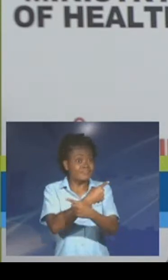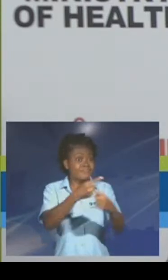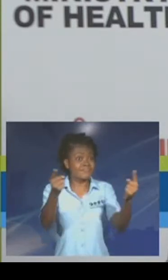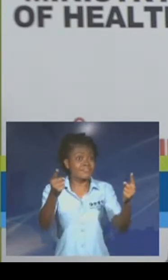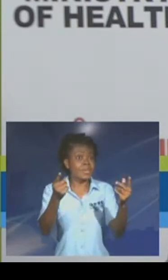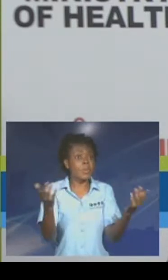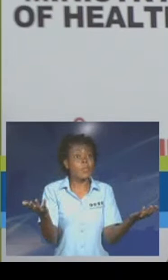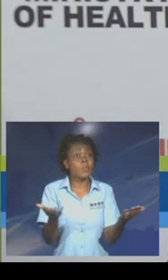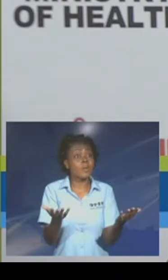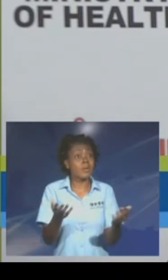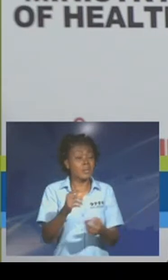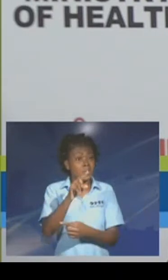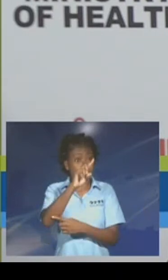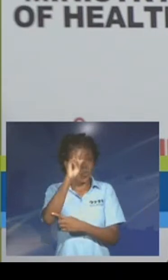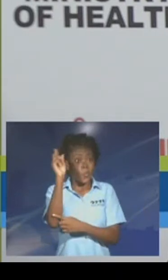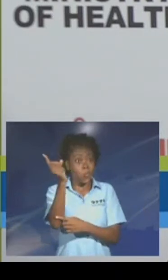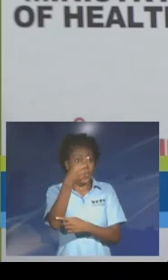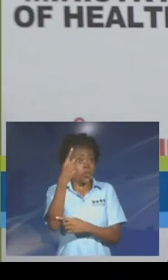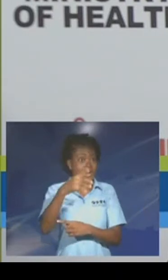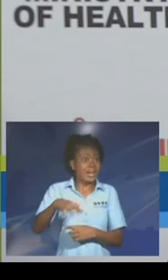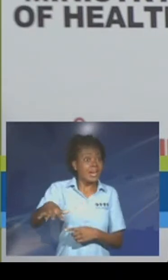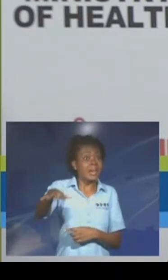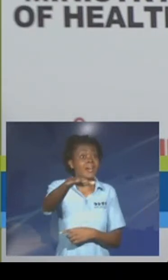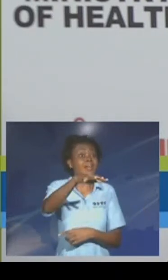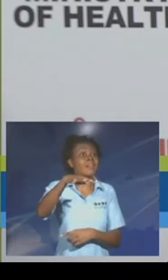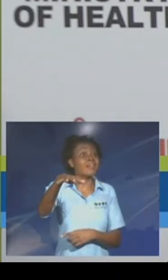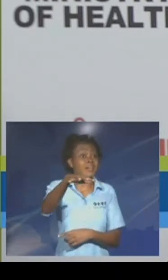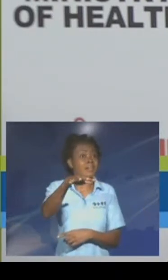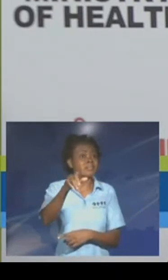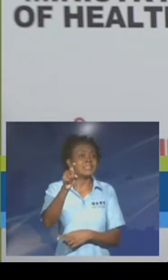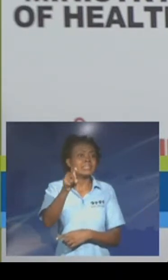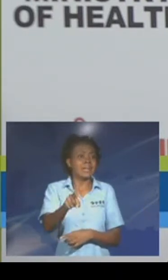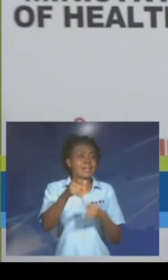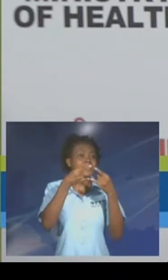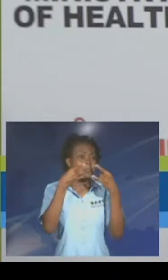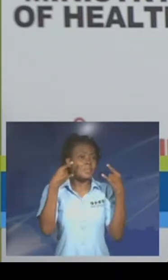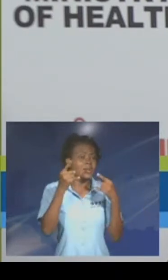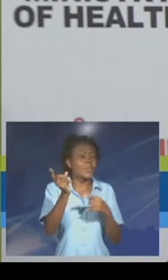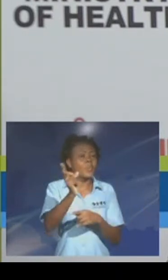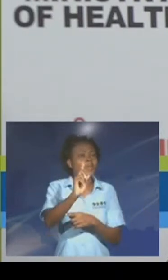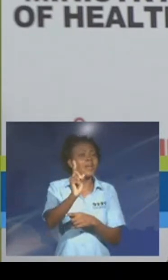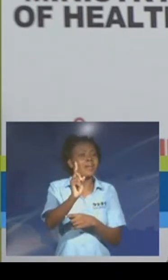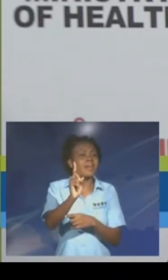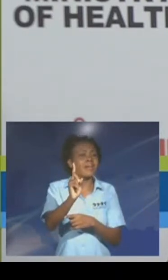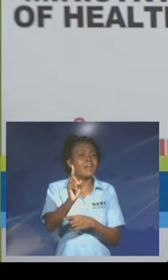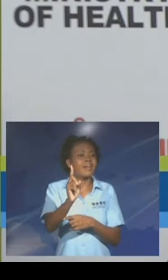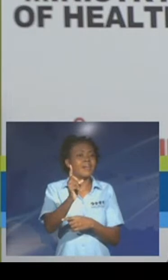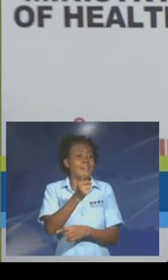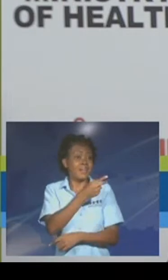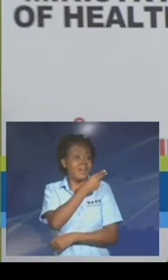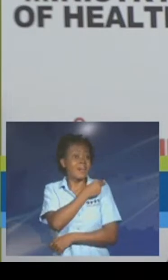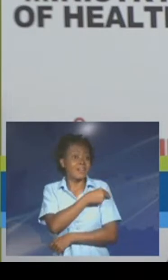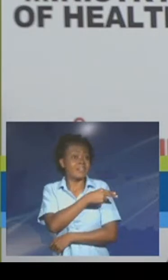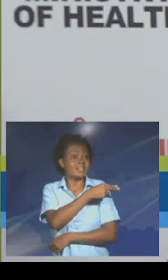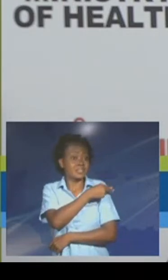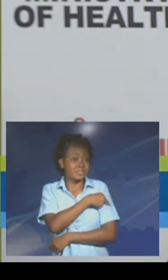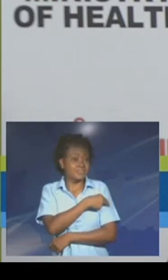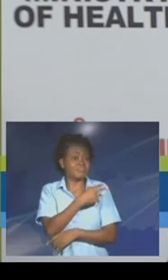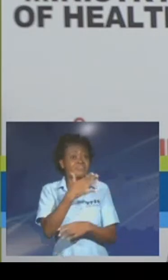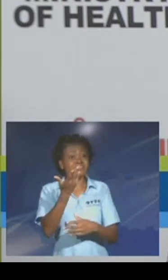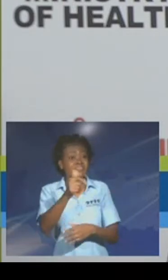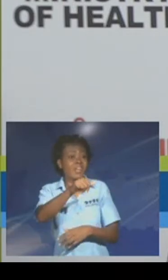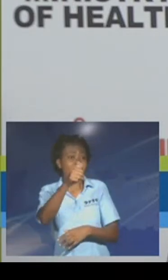mandatory will be healthcare facilities in both the public and private sector. Otherwise, it